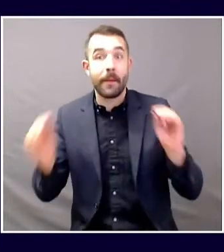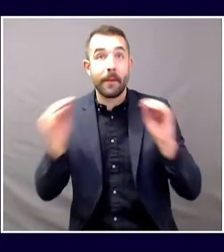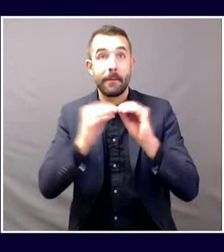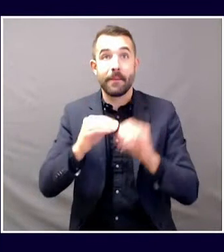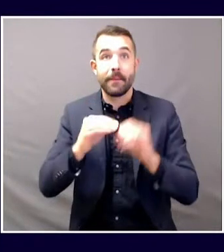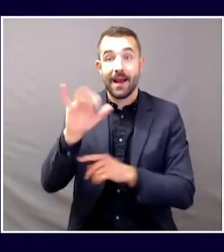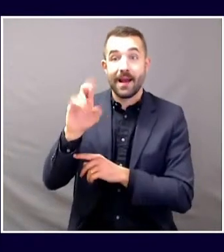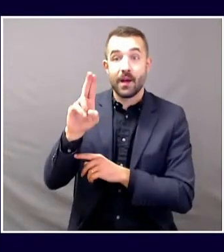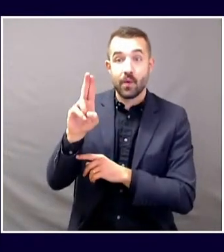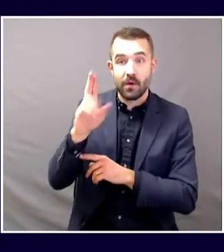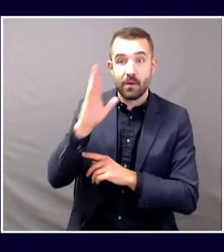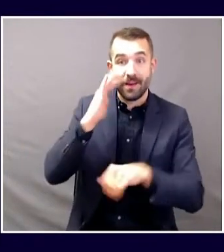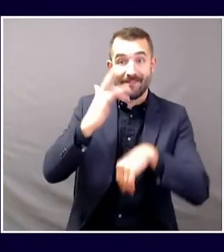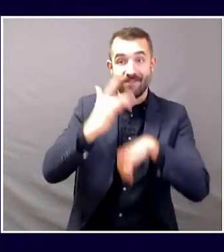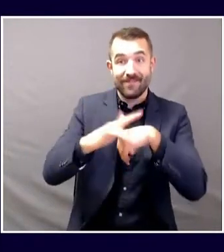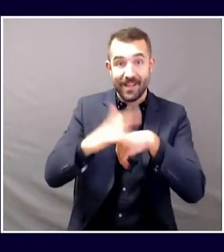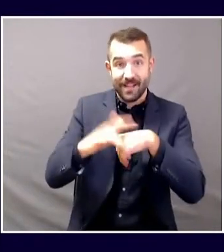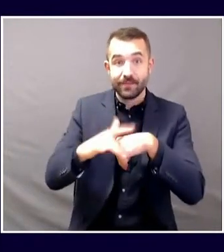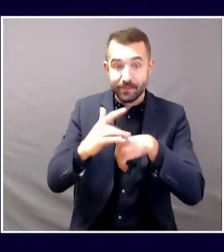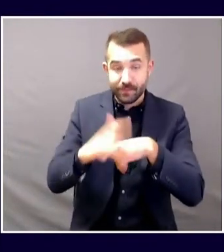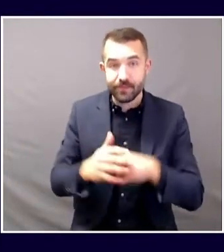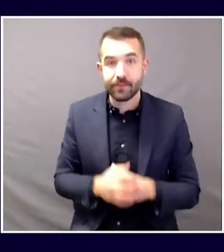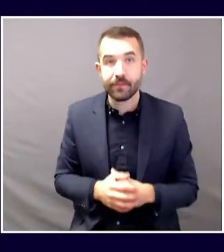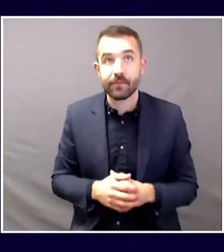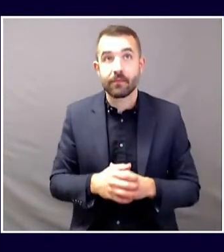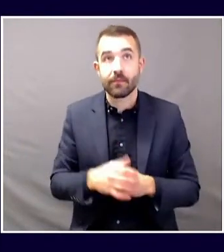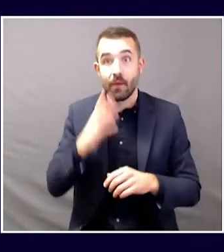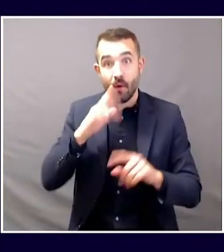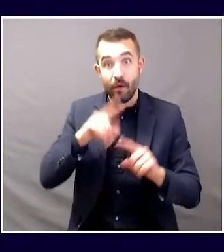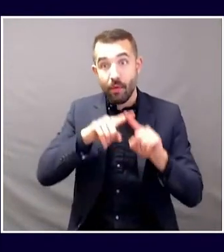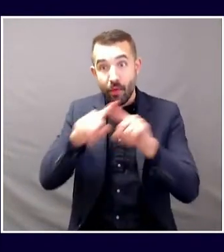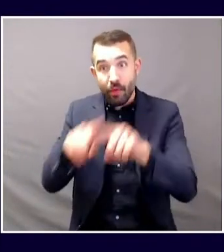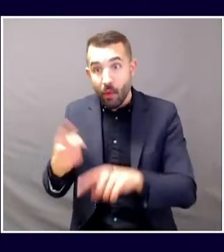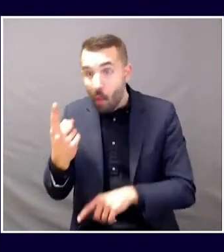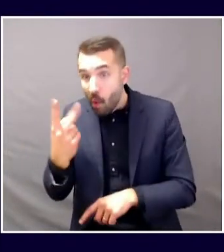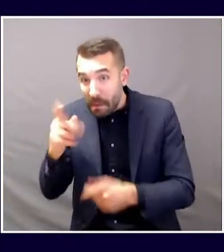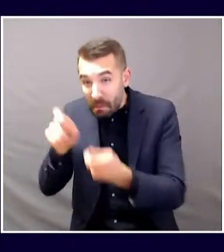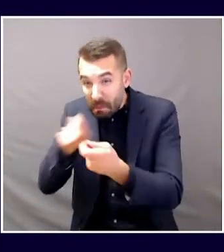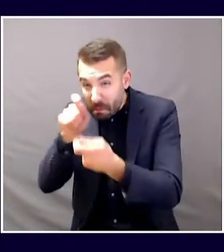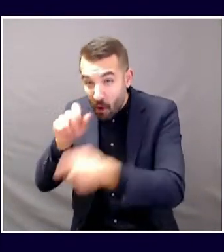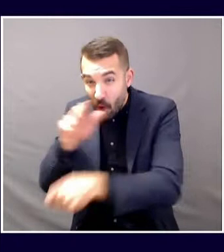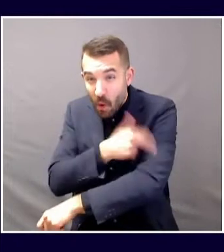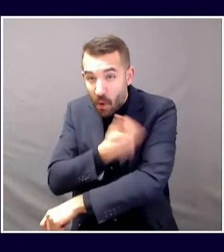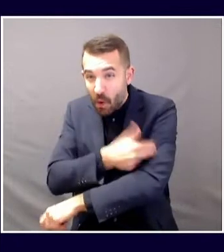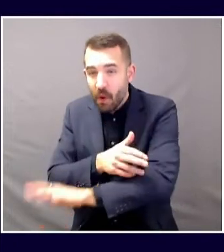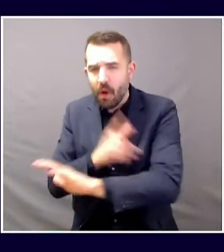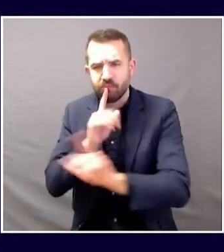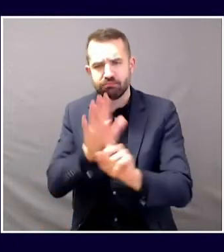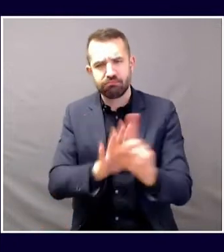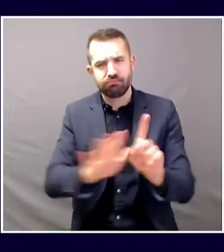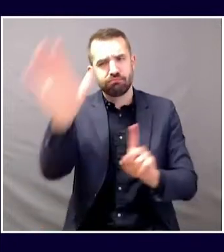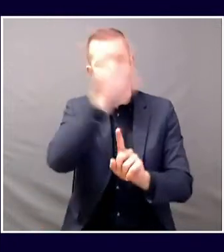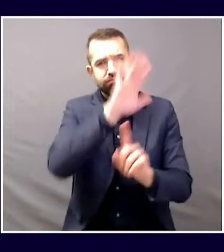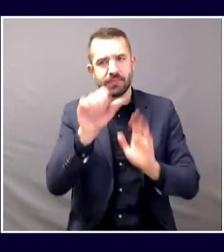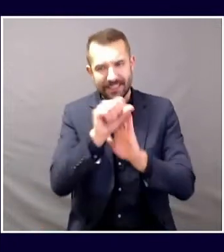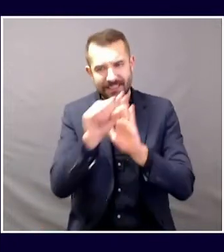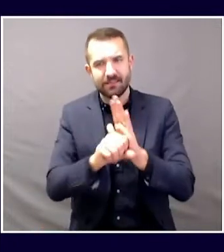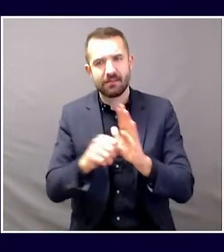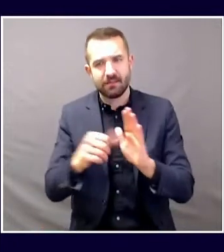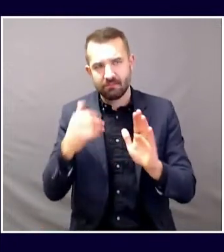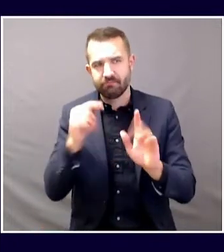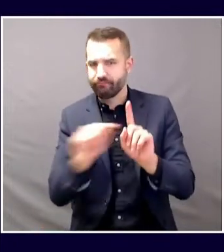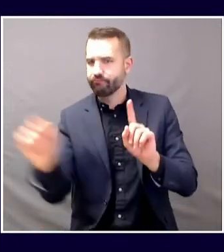2 facilities are not carrying the weight of the bulk of hospitalized patients. So there really is a dispersion across the